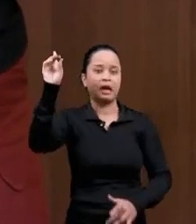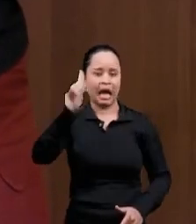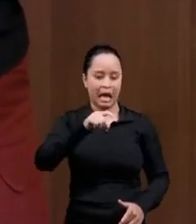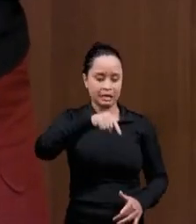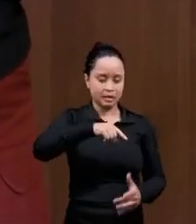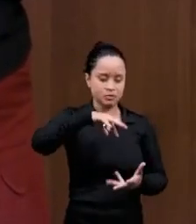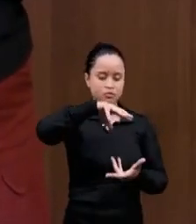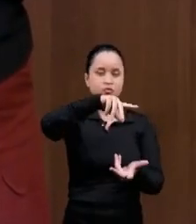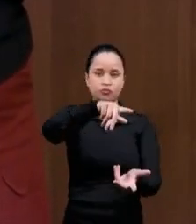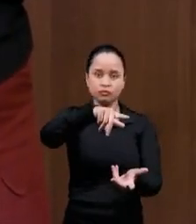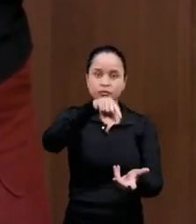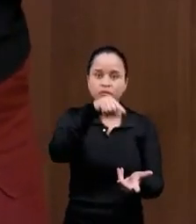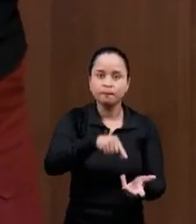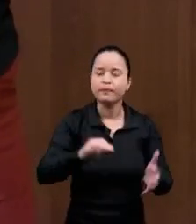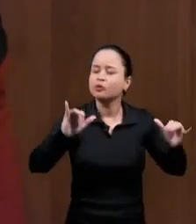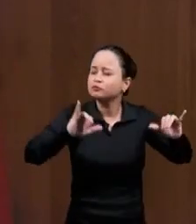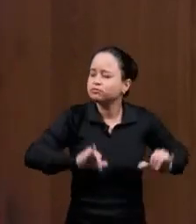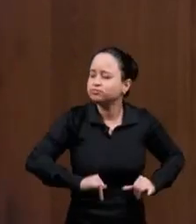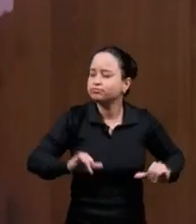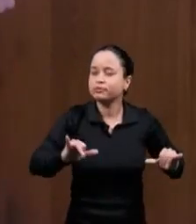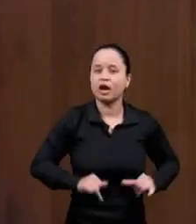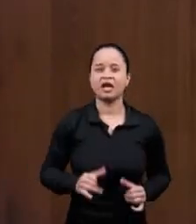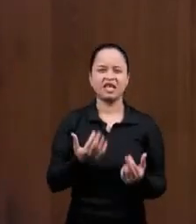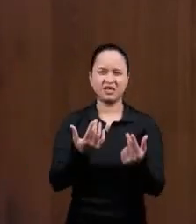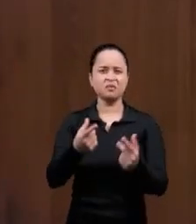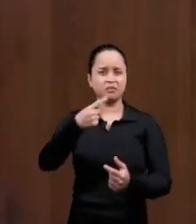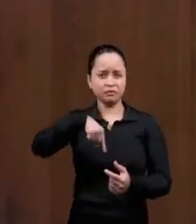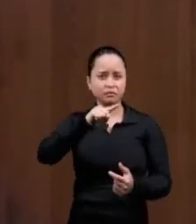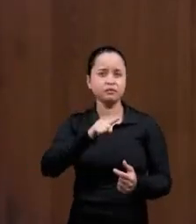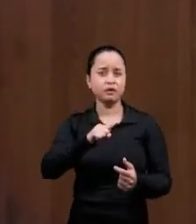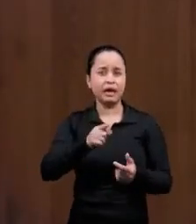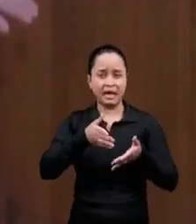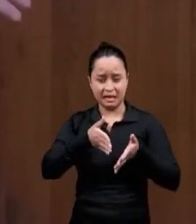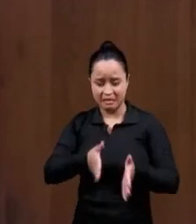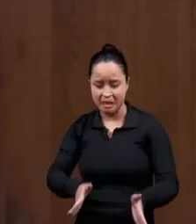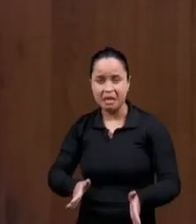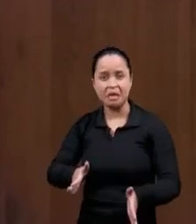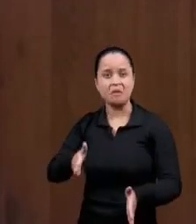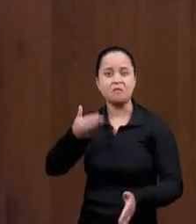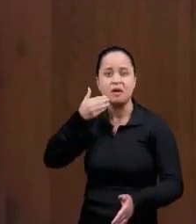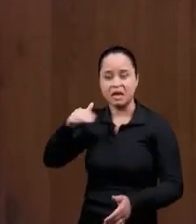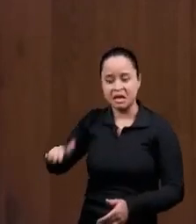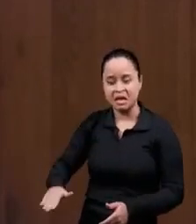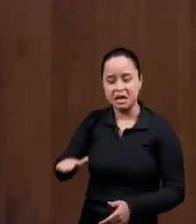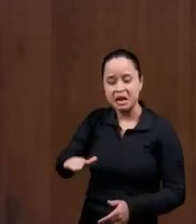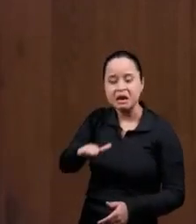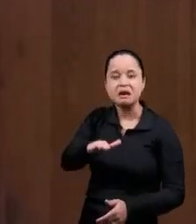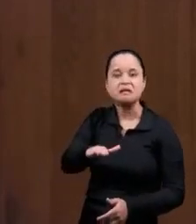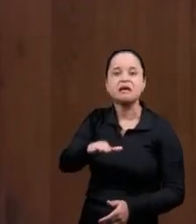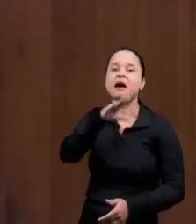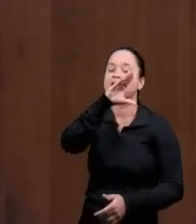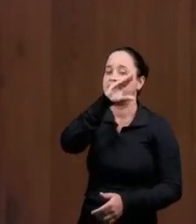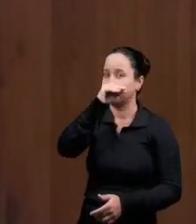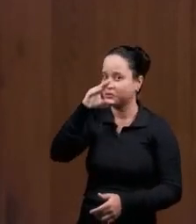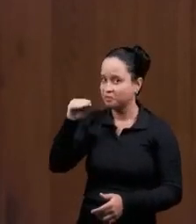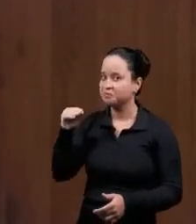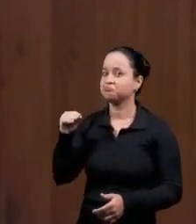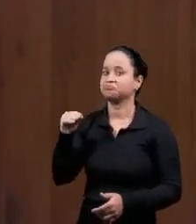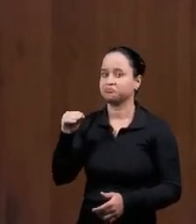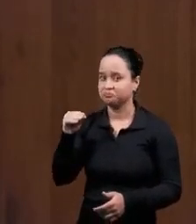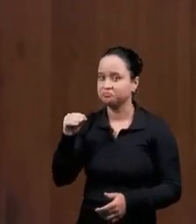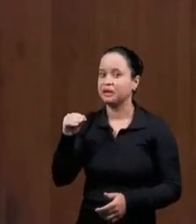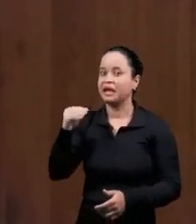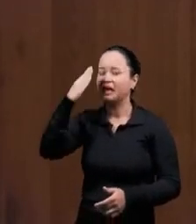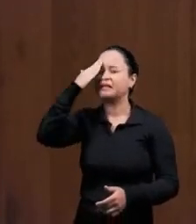all of the sufferings that we went through, that we go through. Jesus was a child, he was intermediate, he was an